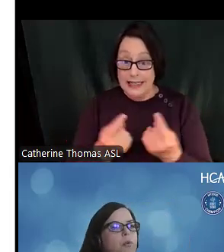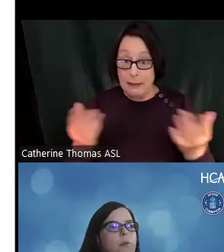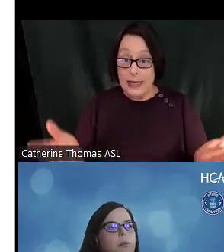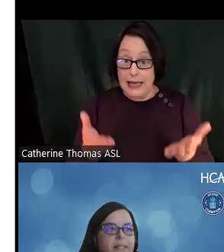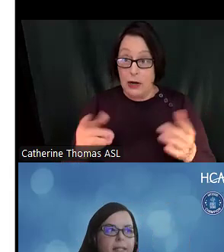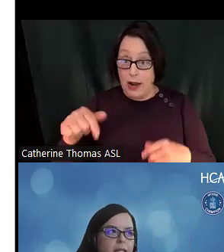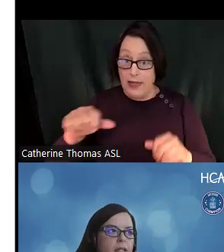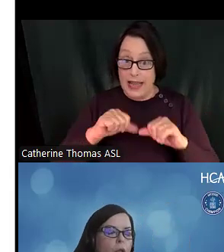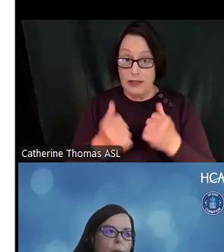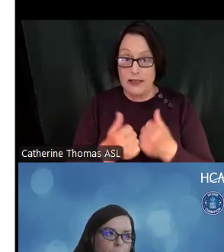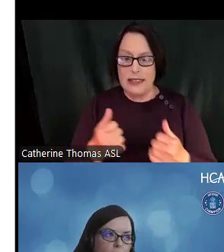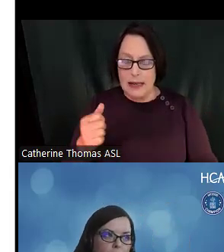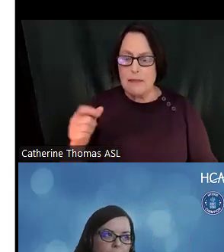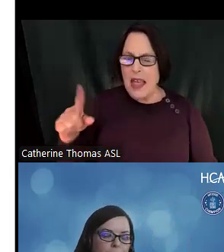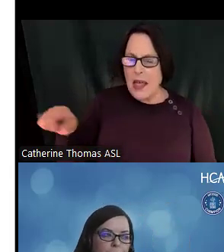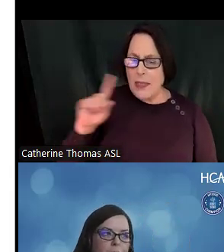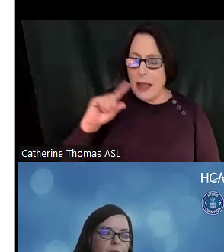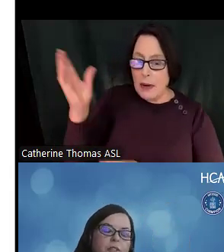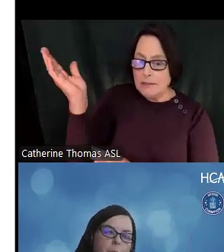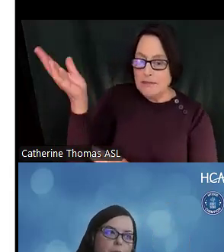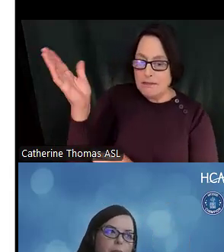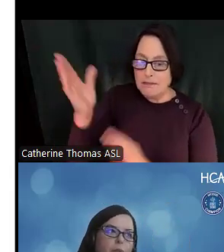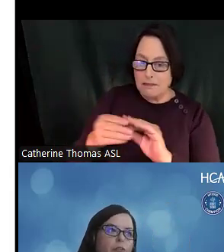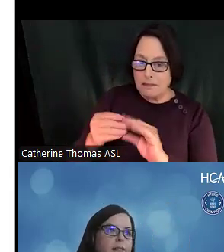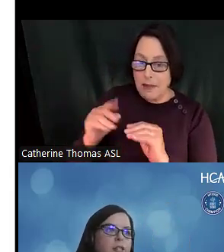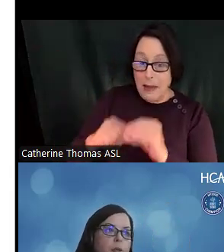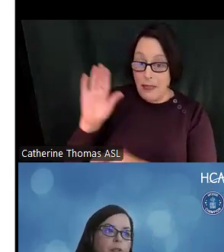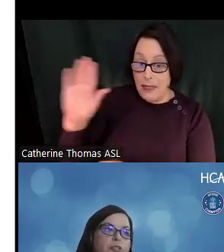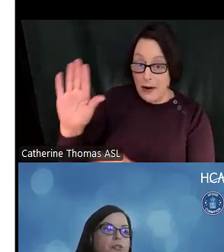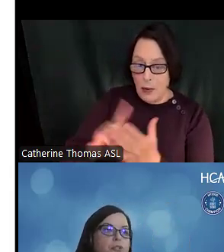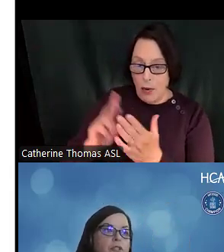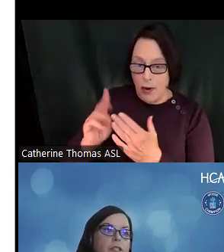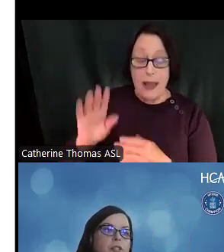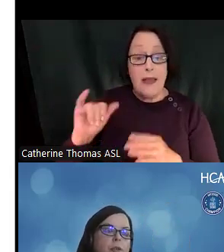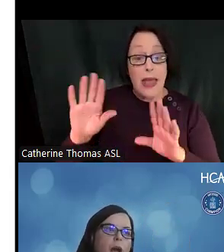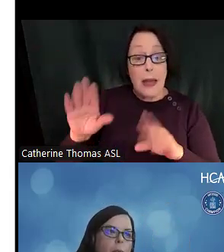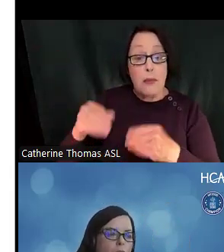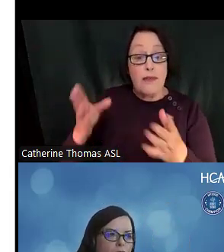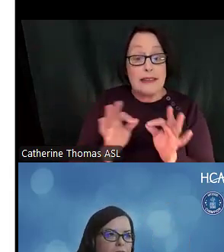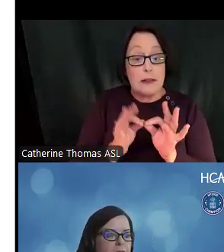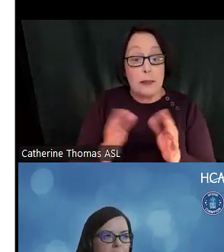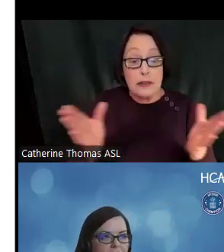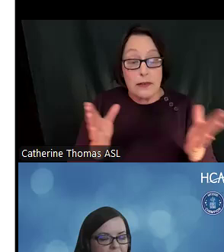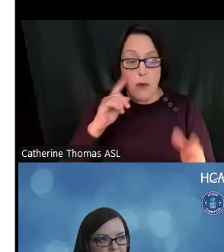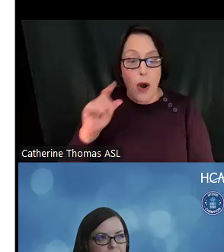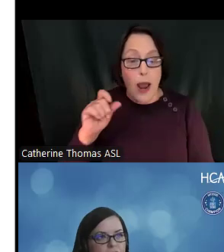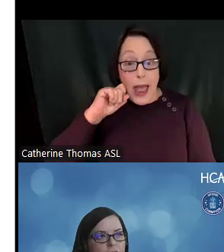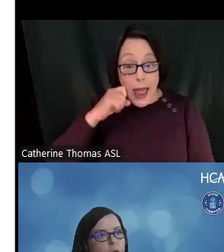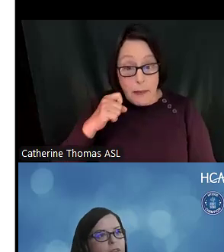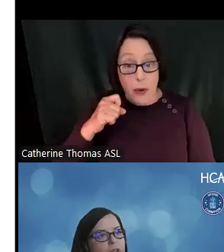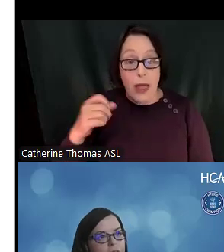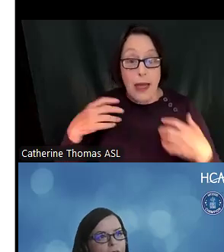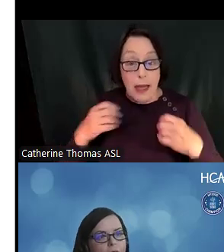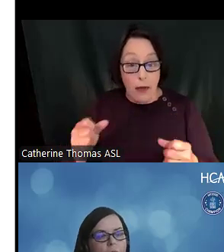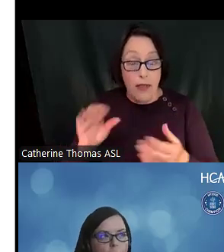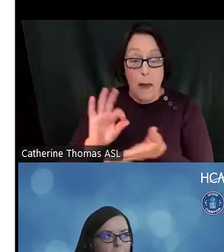which they will be presenting on their program. This program provides interpreter services to Apple Health Medicaid clients for